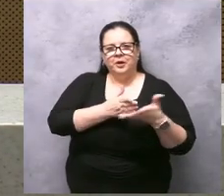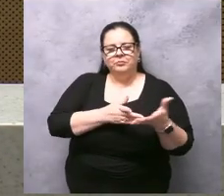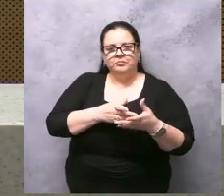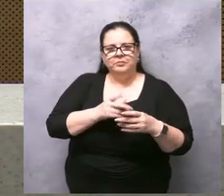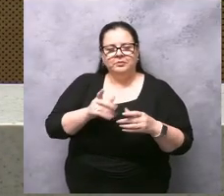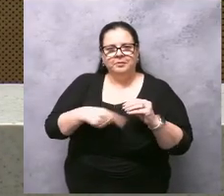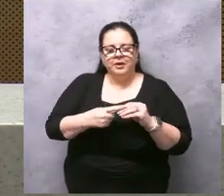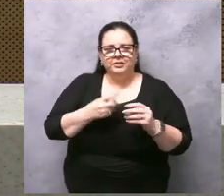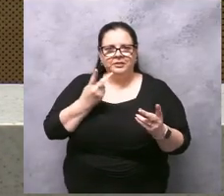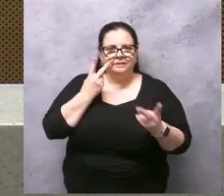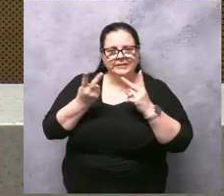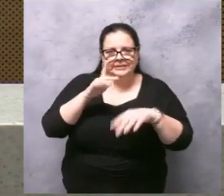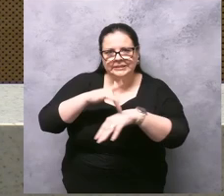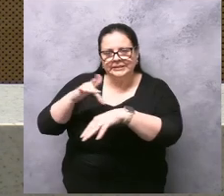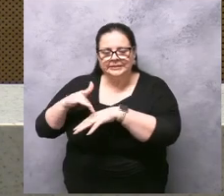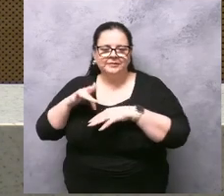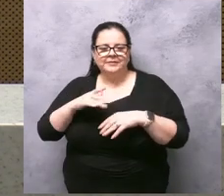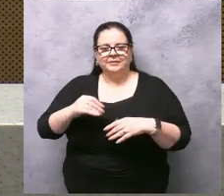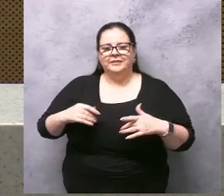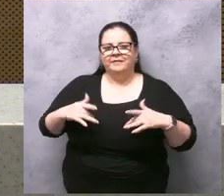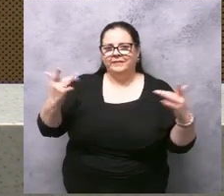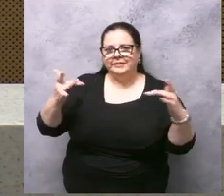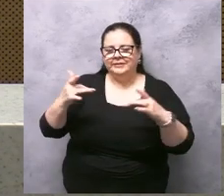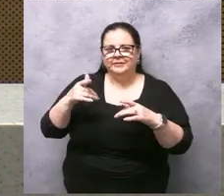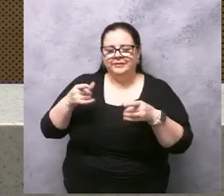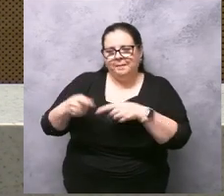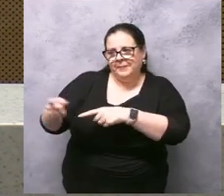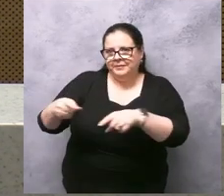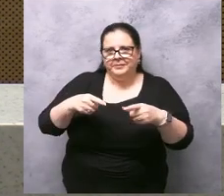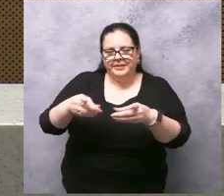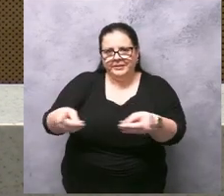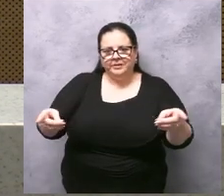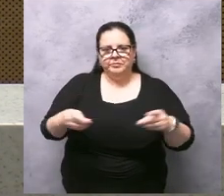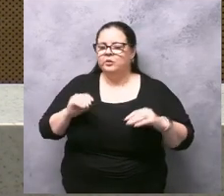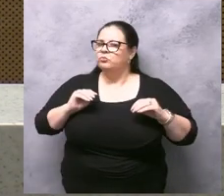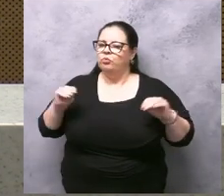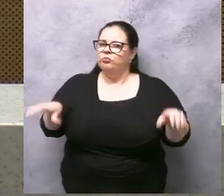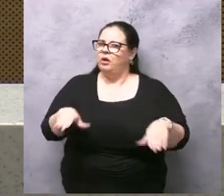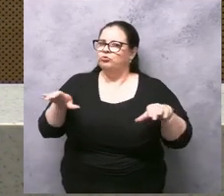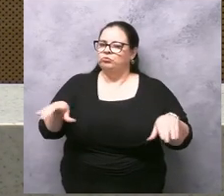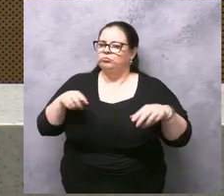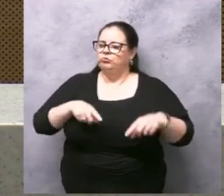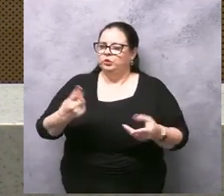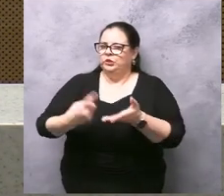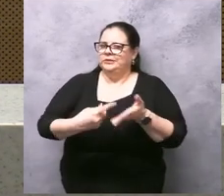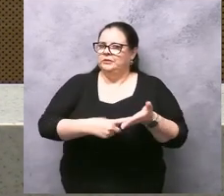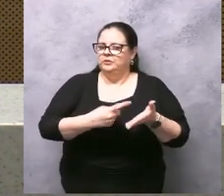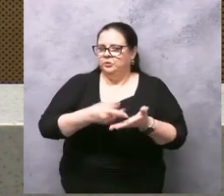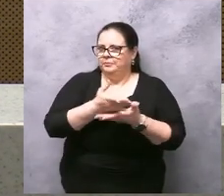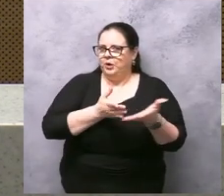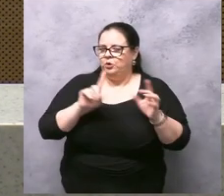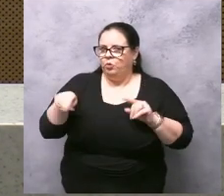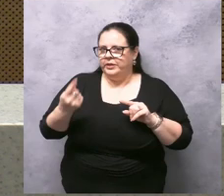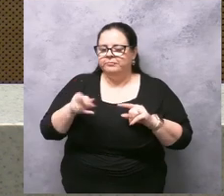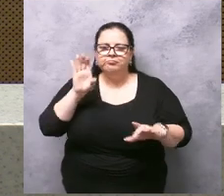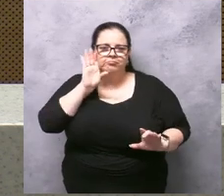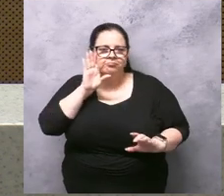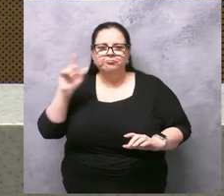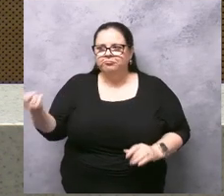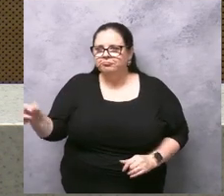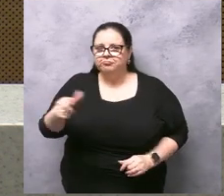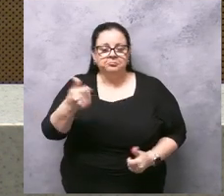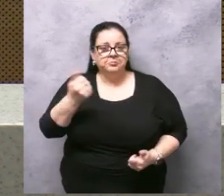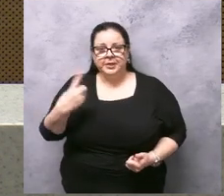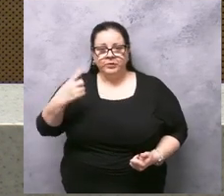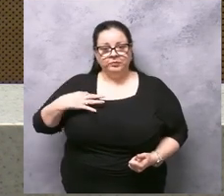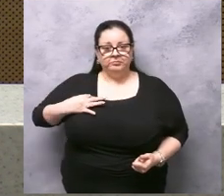visited, meetings, conference attended, district events, et cetera. The board may take no actions on any items discussed. At this time, I'll take anyone like to